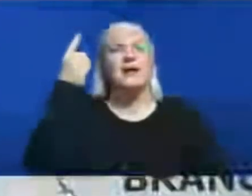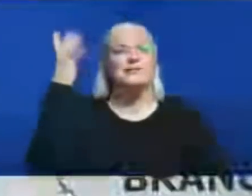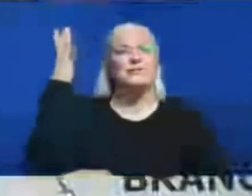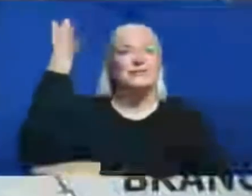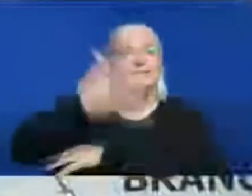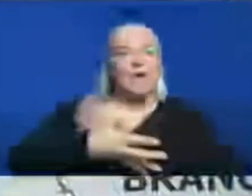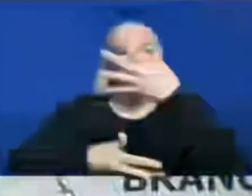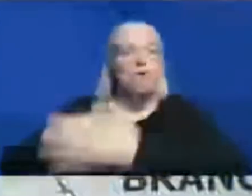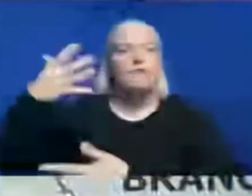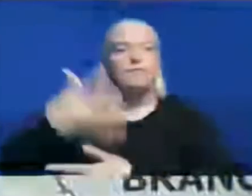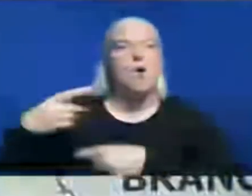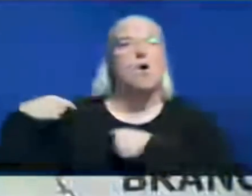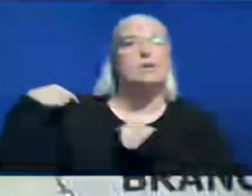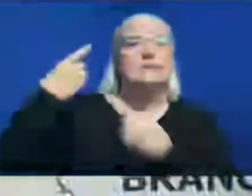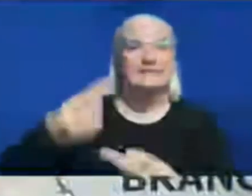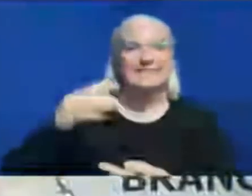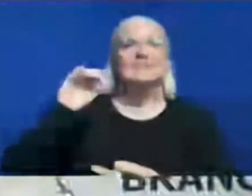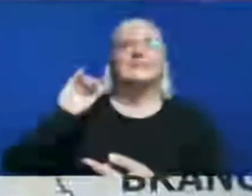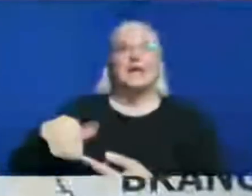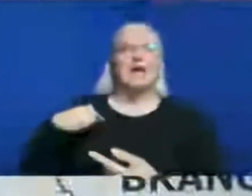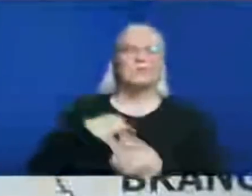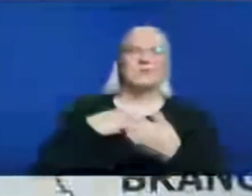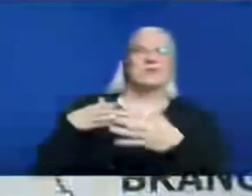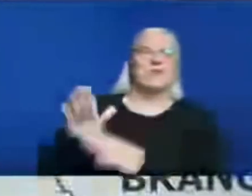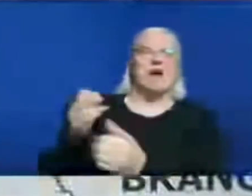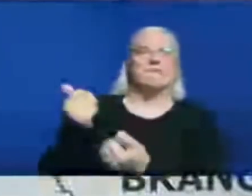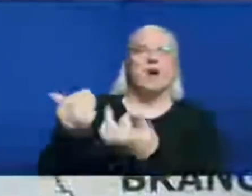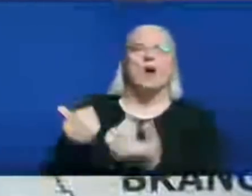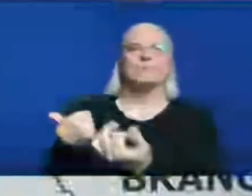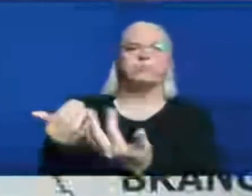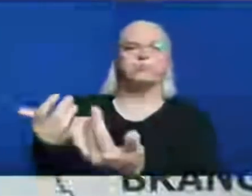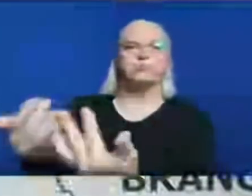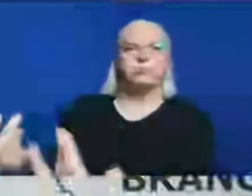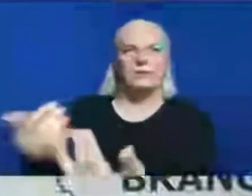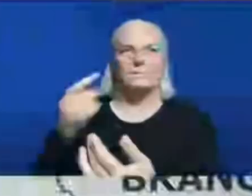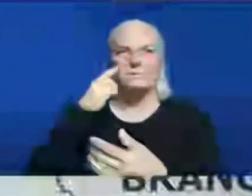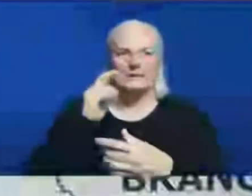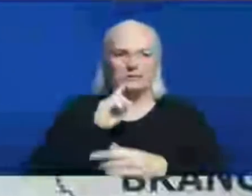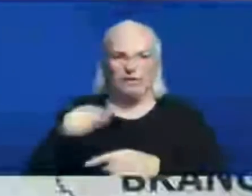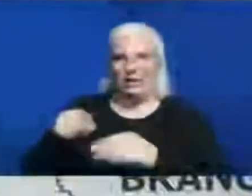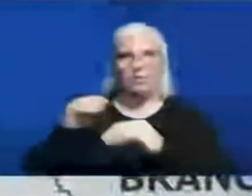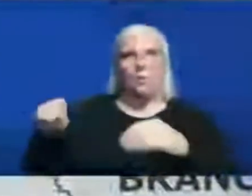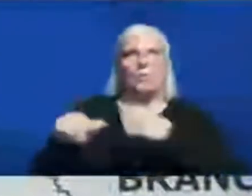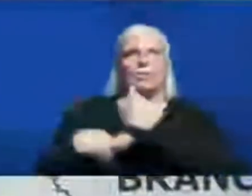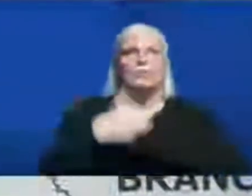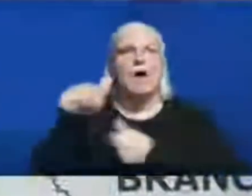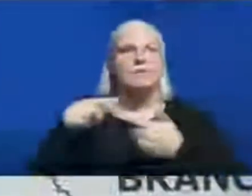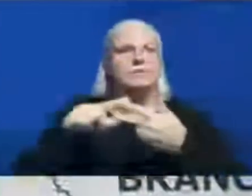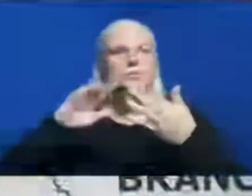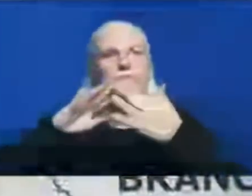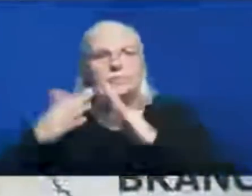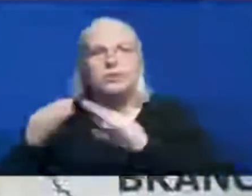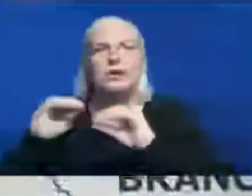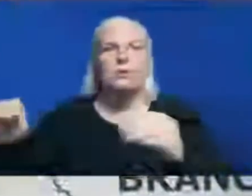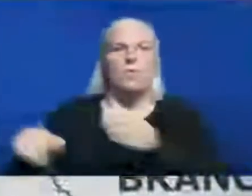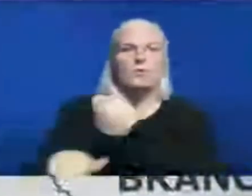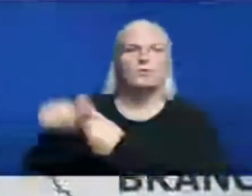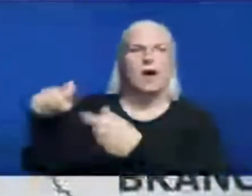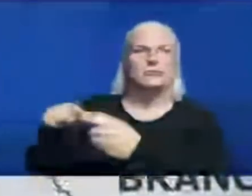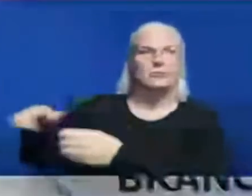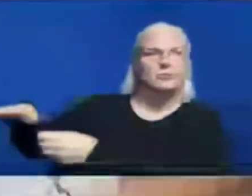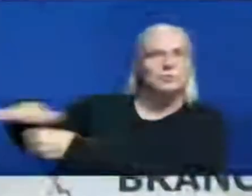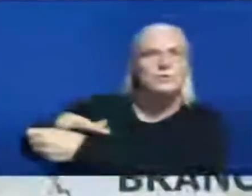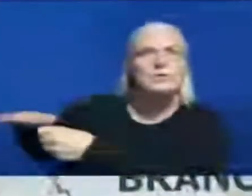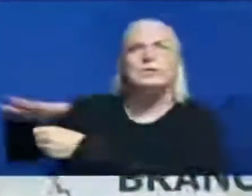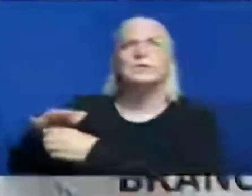allow that to happen. This is not a threat to anything. This is just good management practices in here and letting it clean up the heavy deadened down